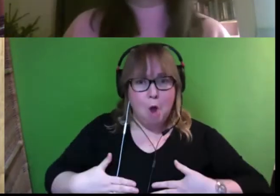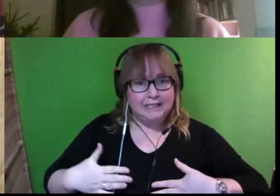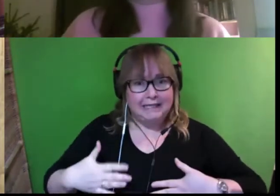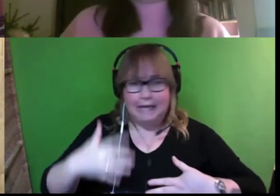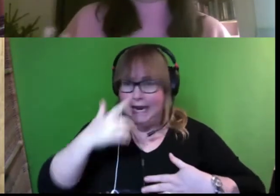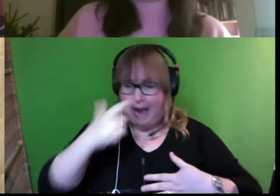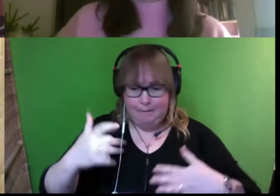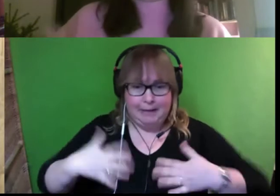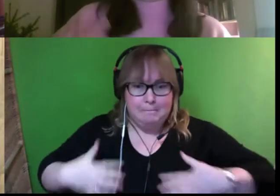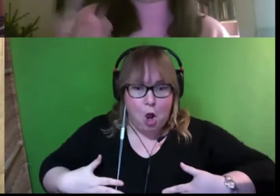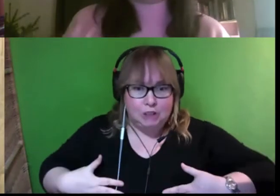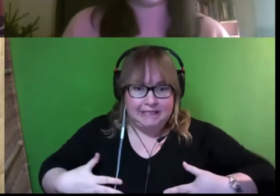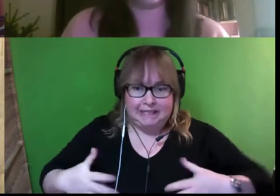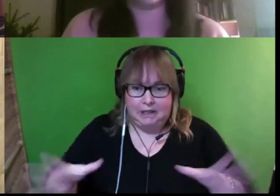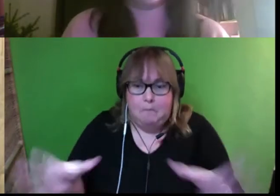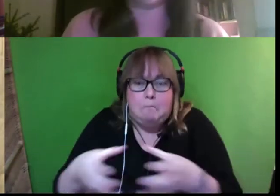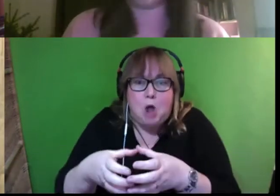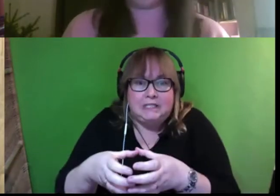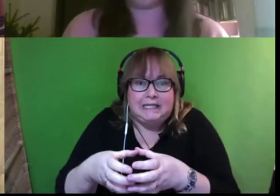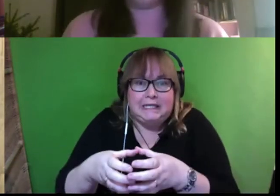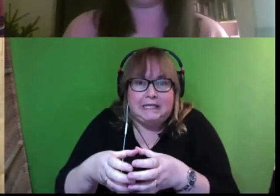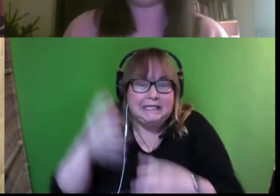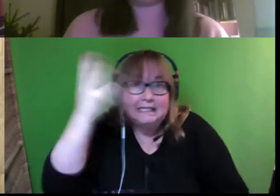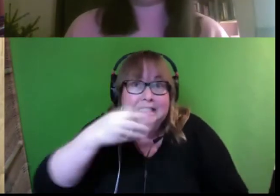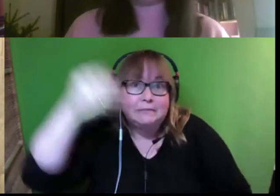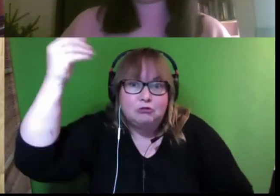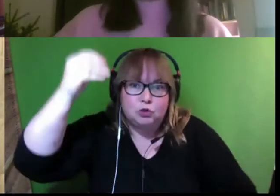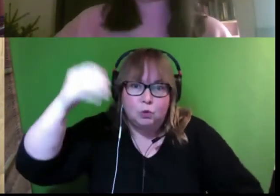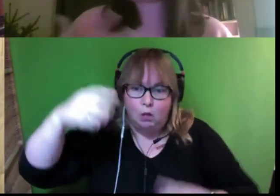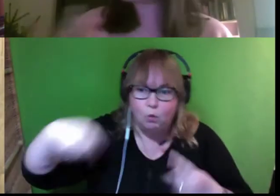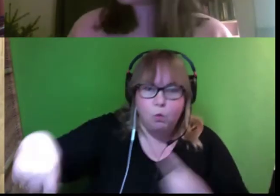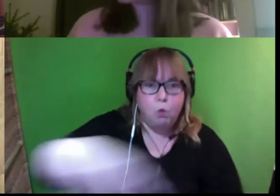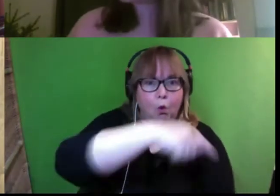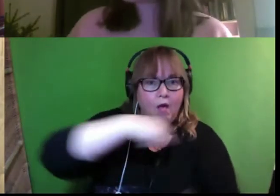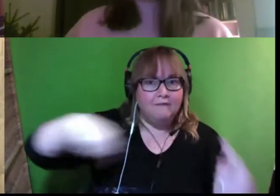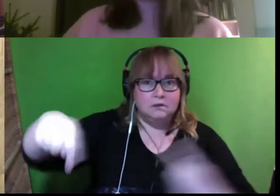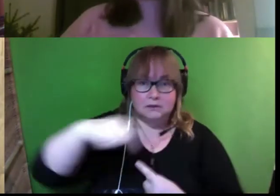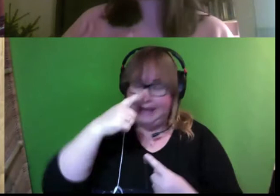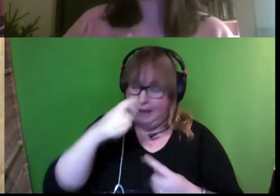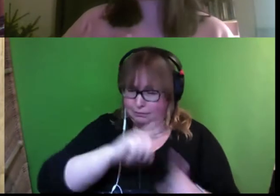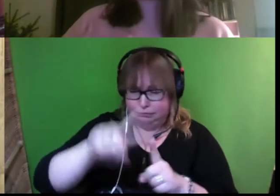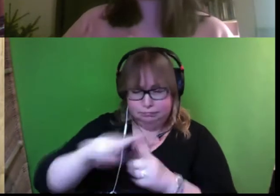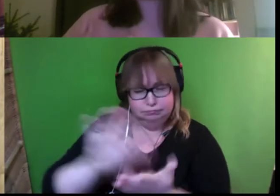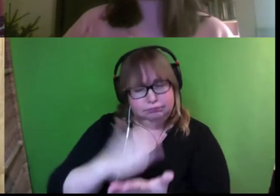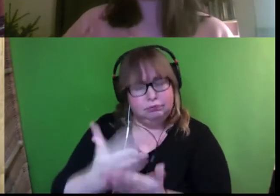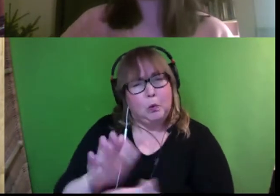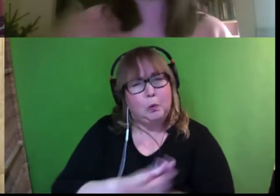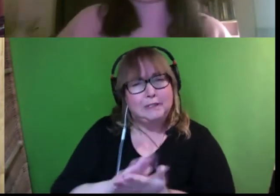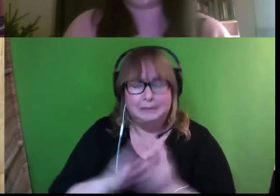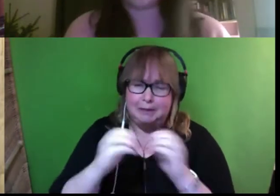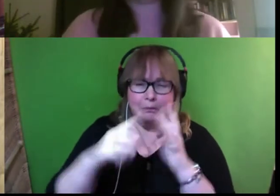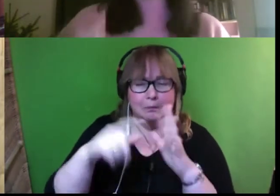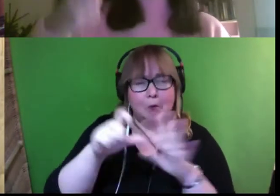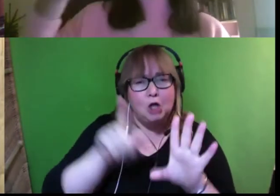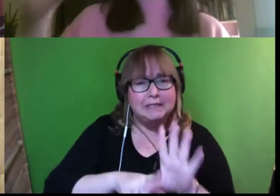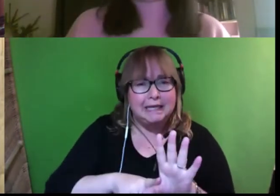spiritual body, but also the collective body as well. You know, we've spoken about, you know,